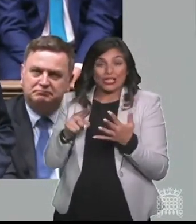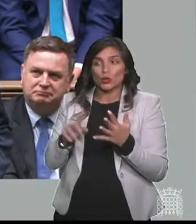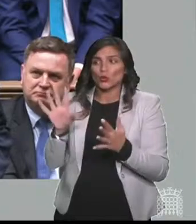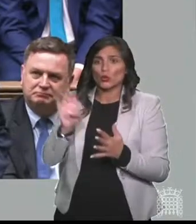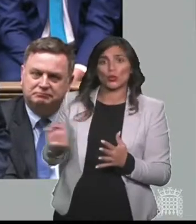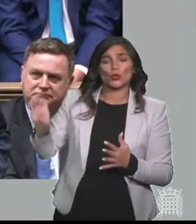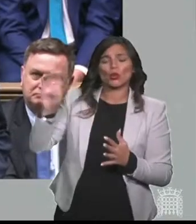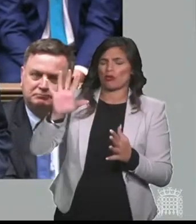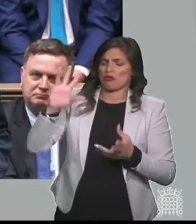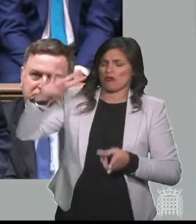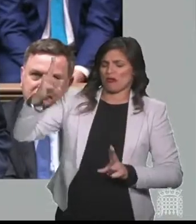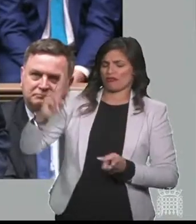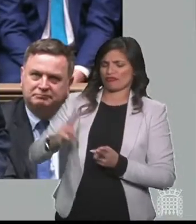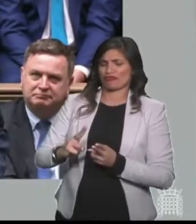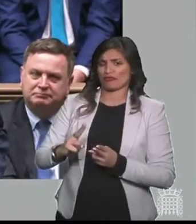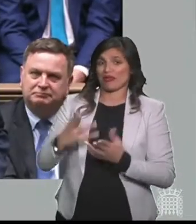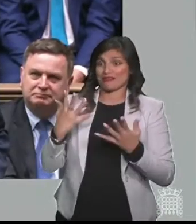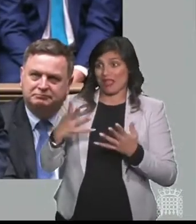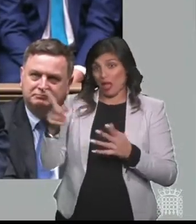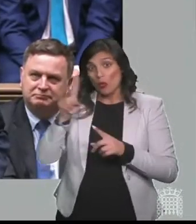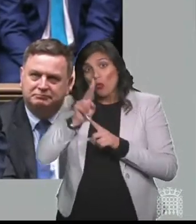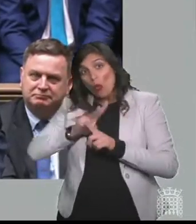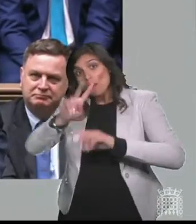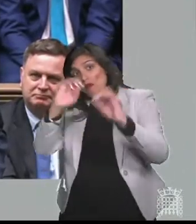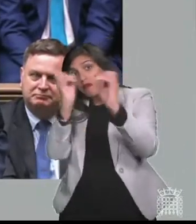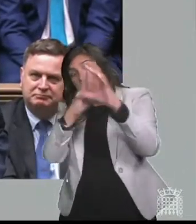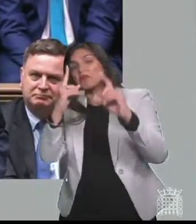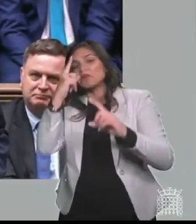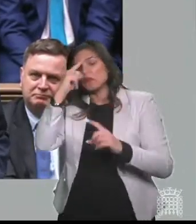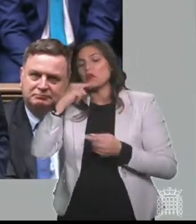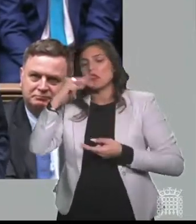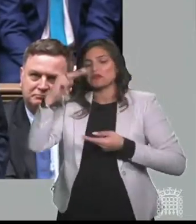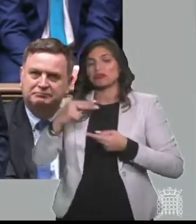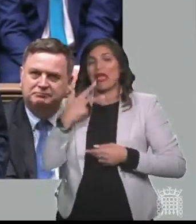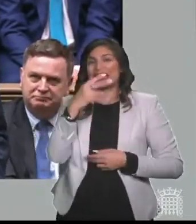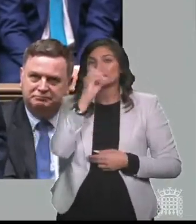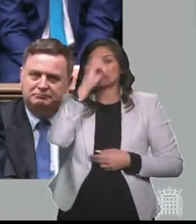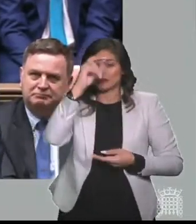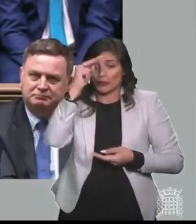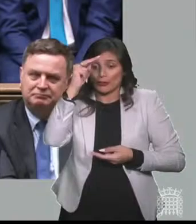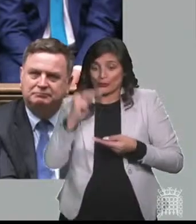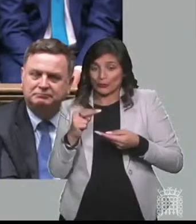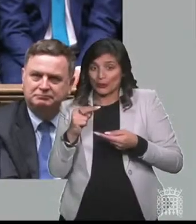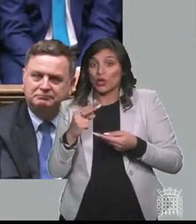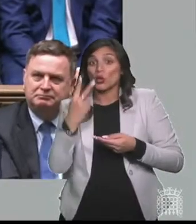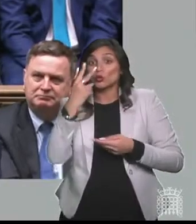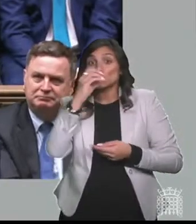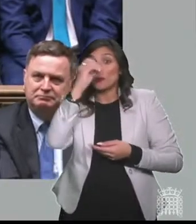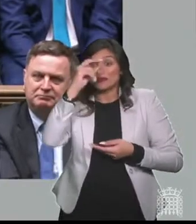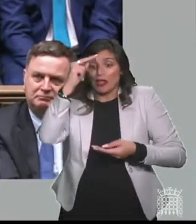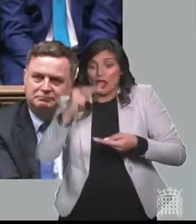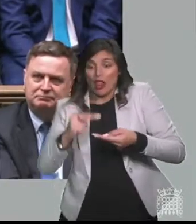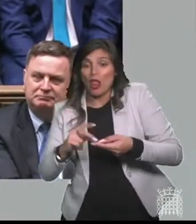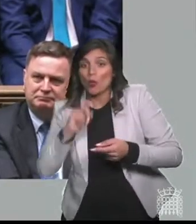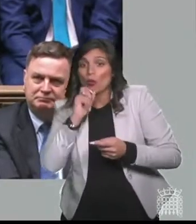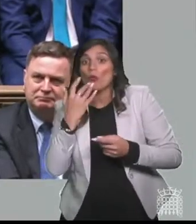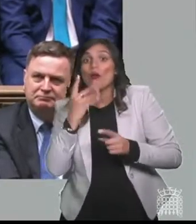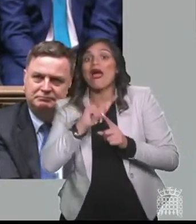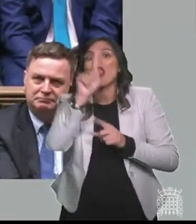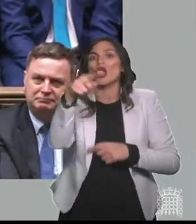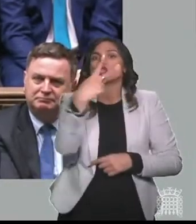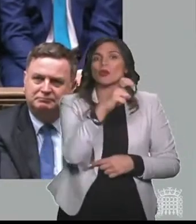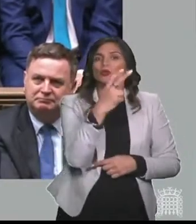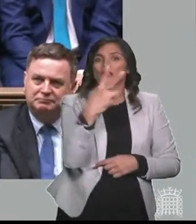2.8% by the end of 2024 before falling to the 2% target in 2025. I will not take risks